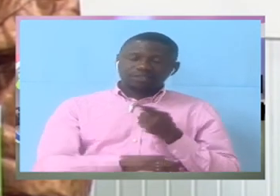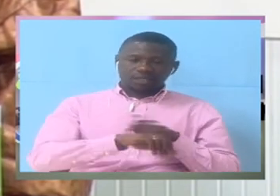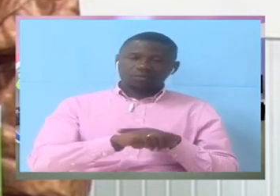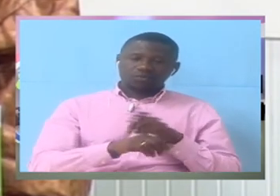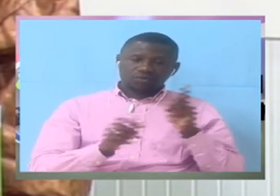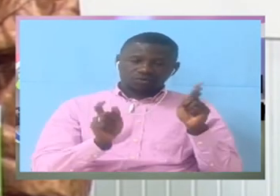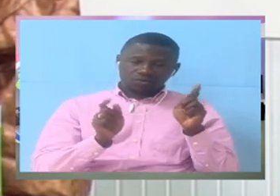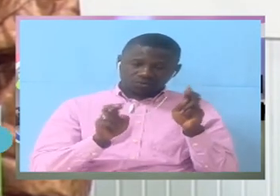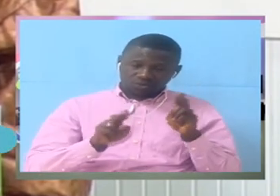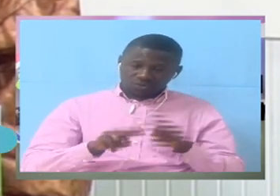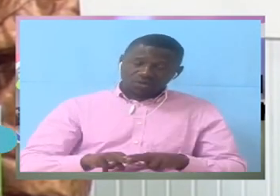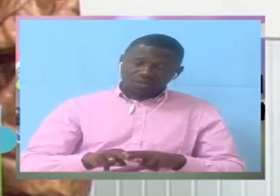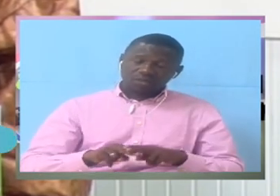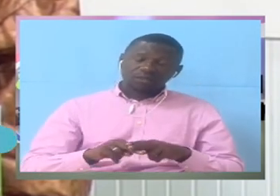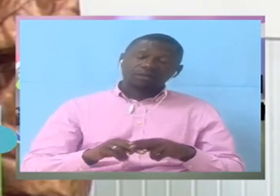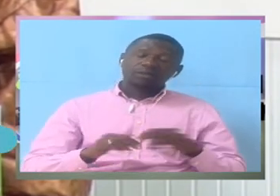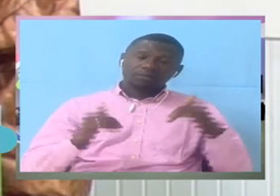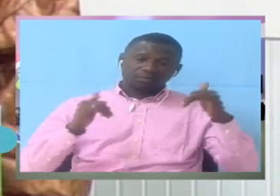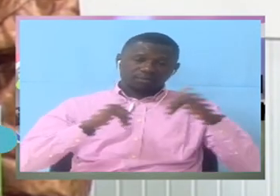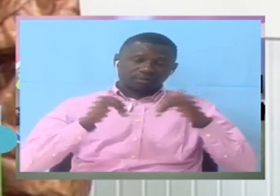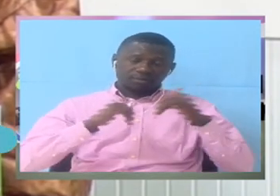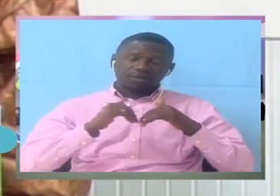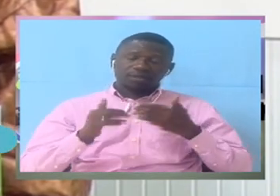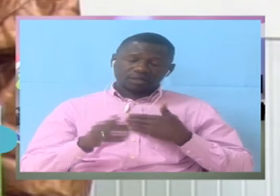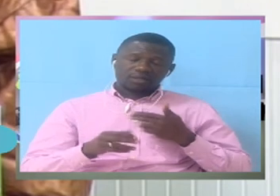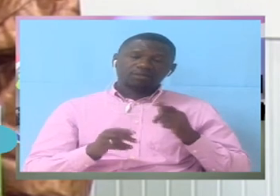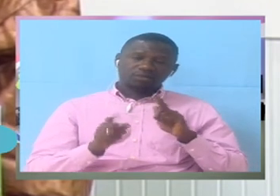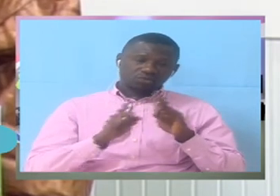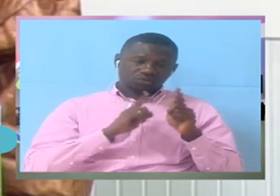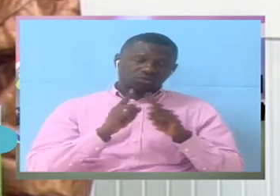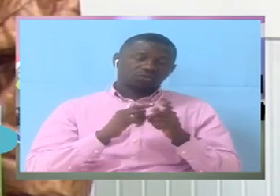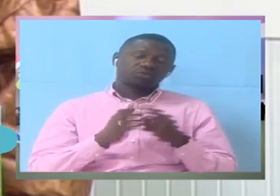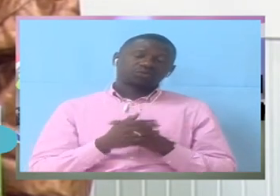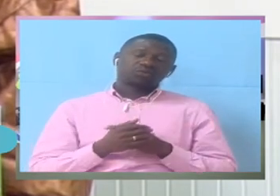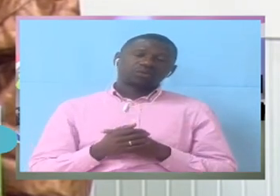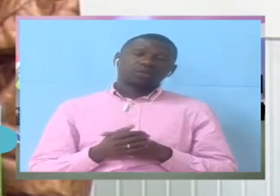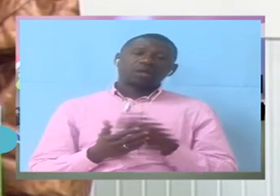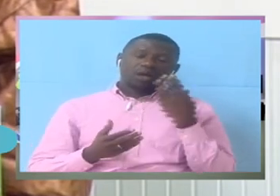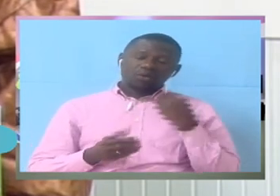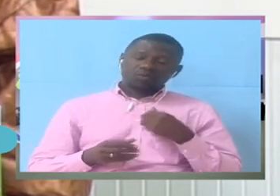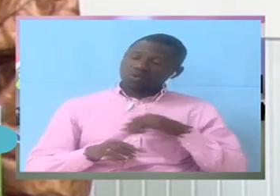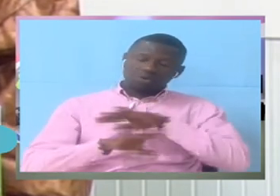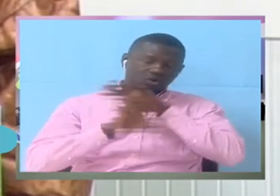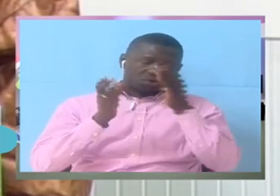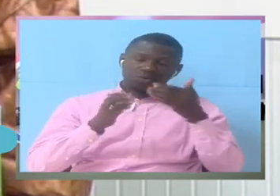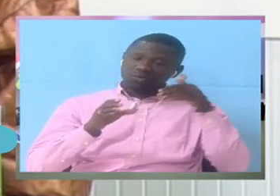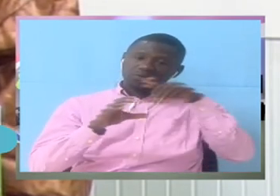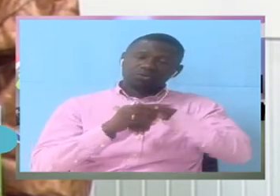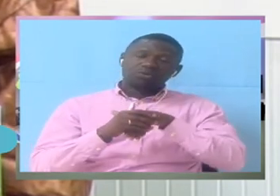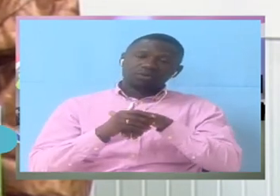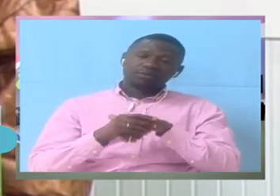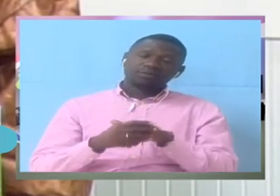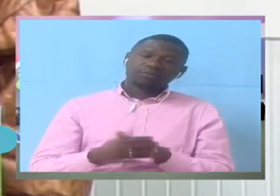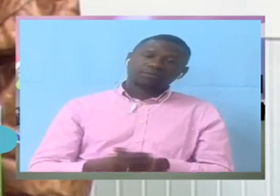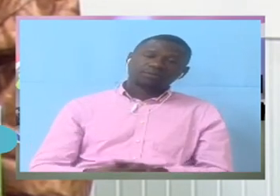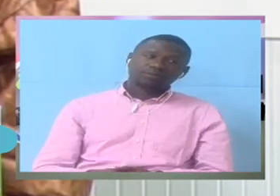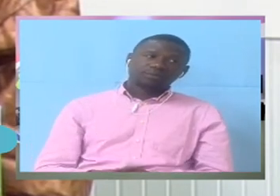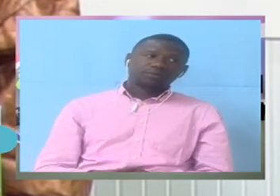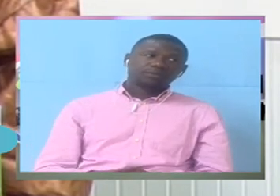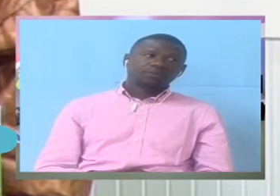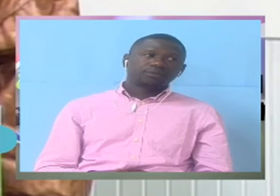a meeting. That's how we all joined. So far, as we all joined.